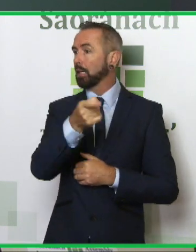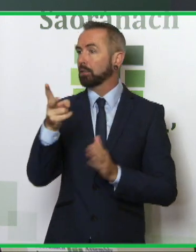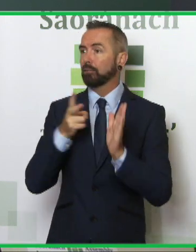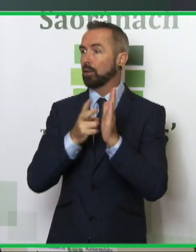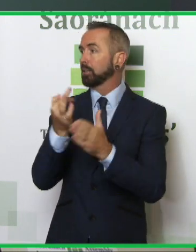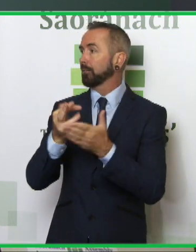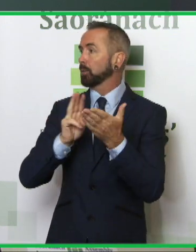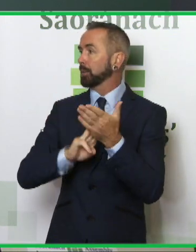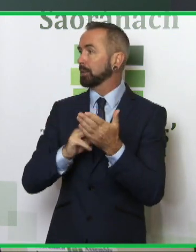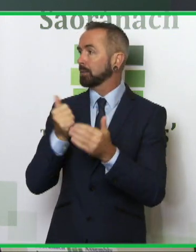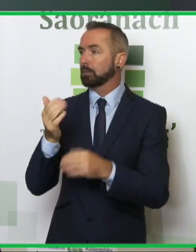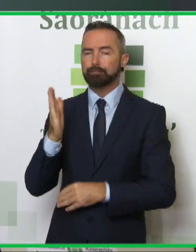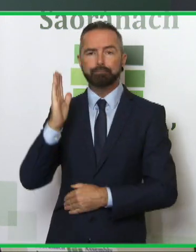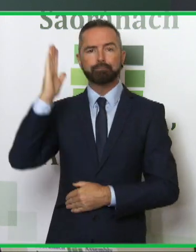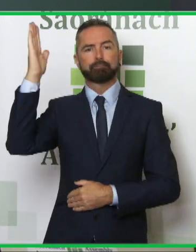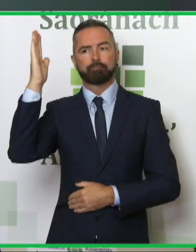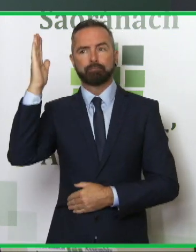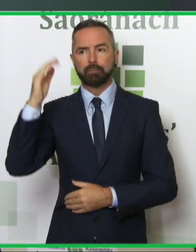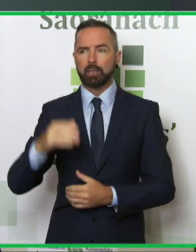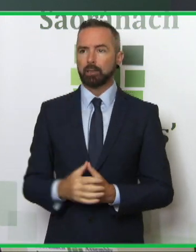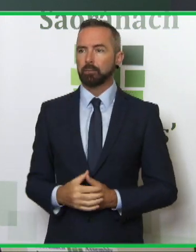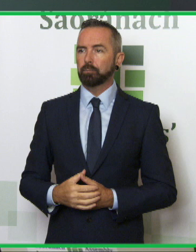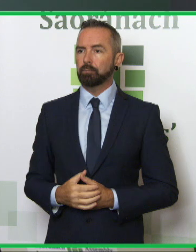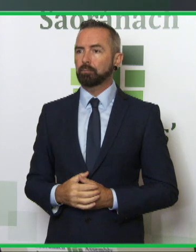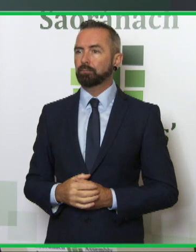volunteers, and we'll put names in a hat and pull out 2.